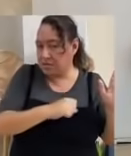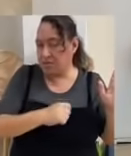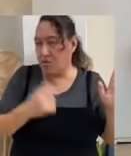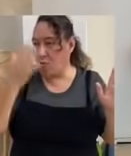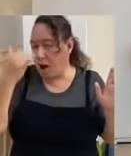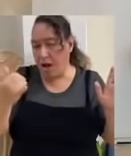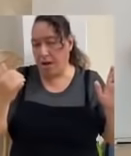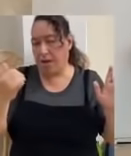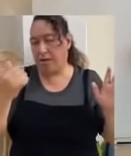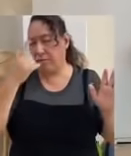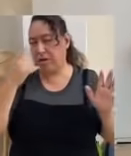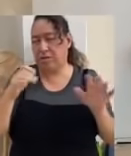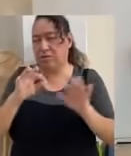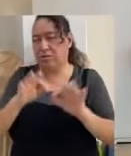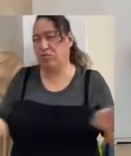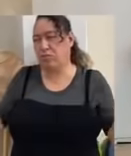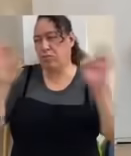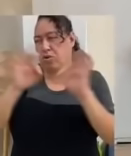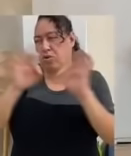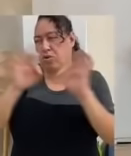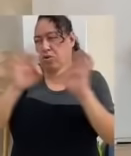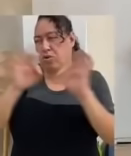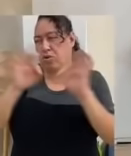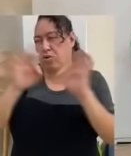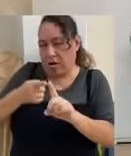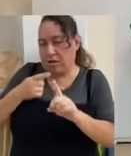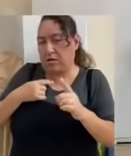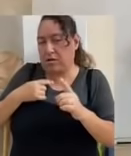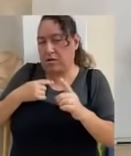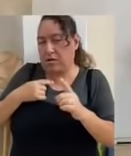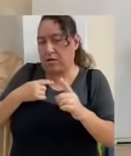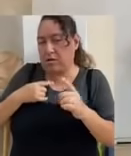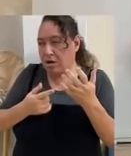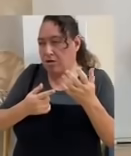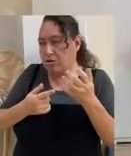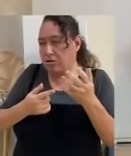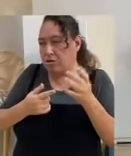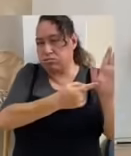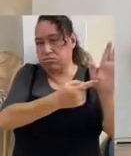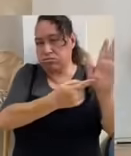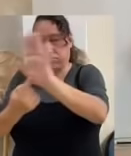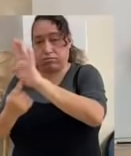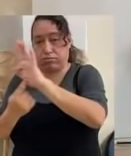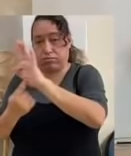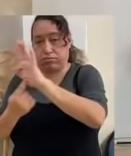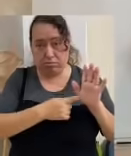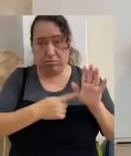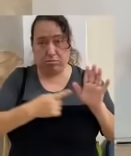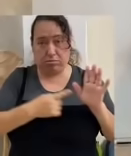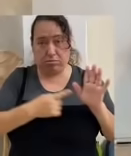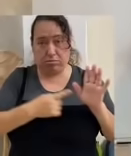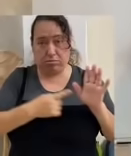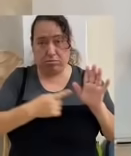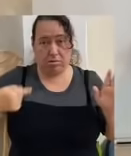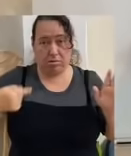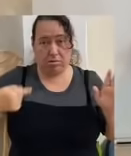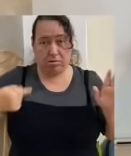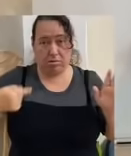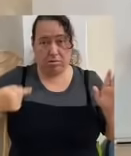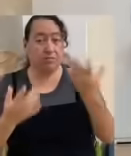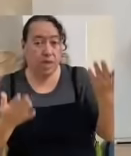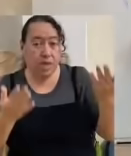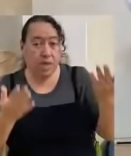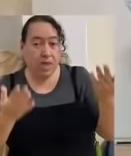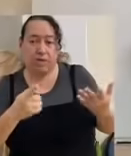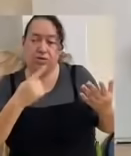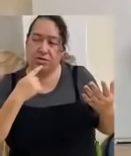of an important point he wants to bring across to you and to me today. Because maybe you could say, oh,